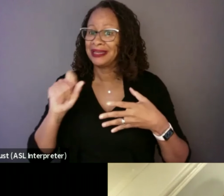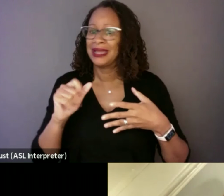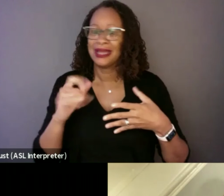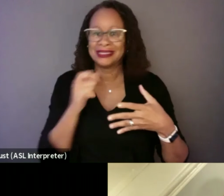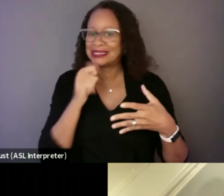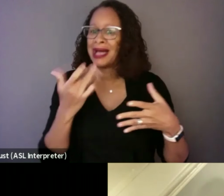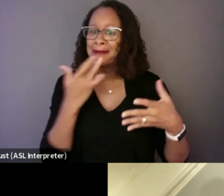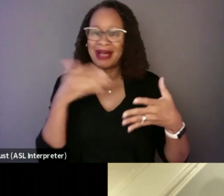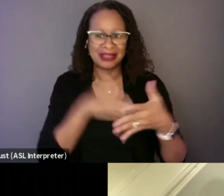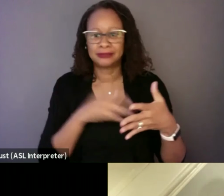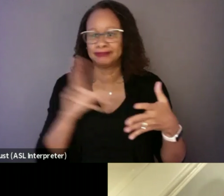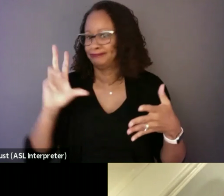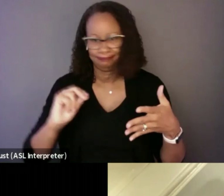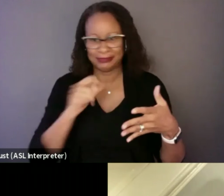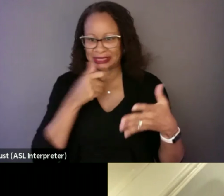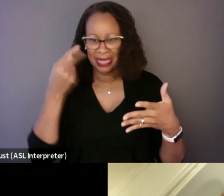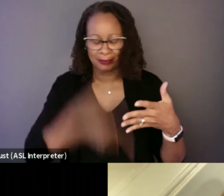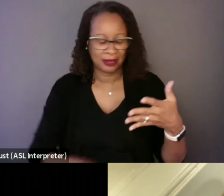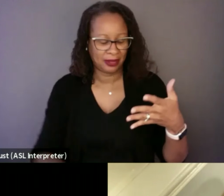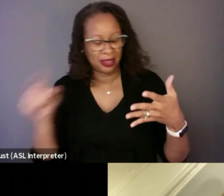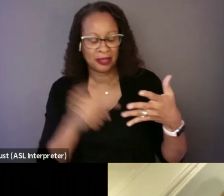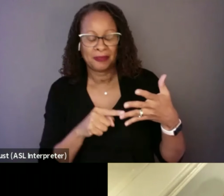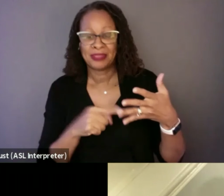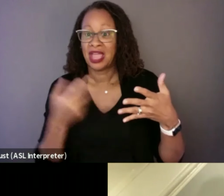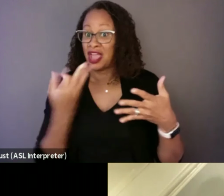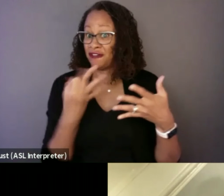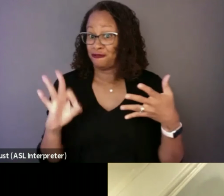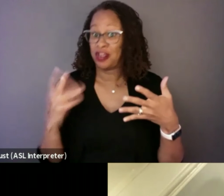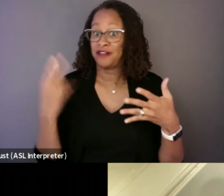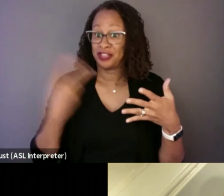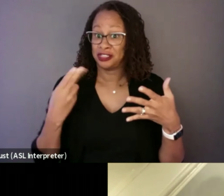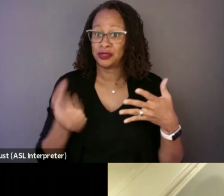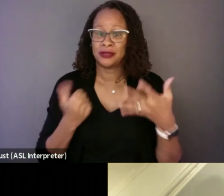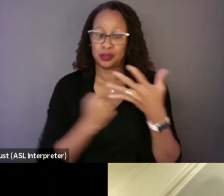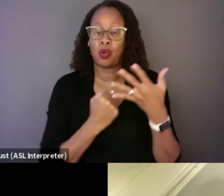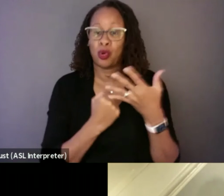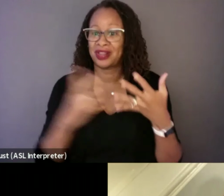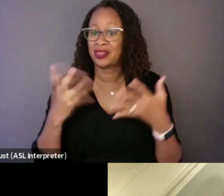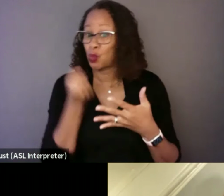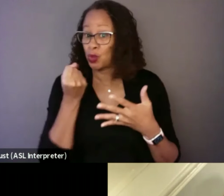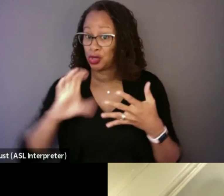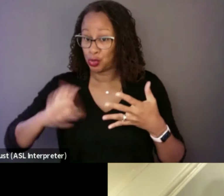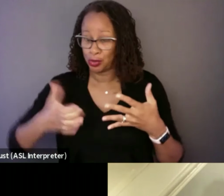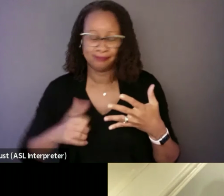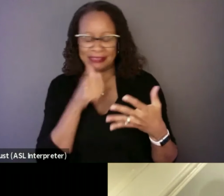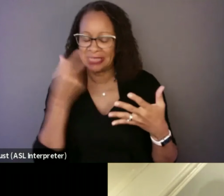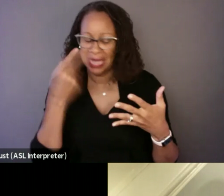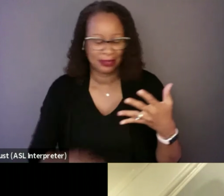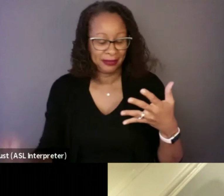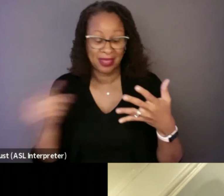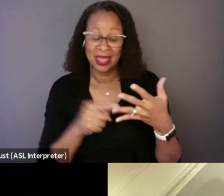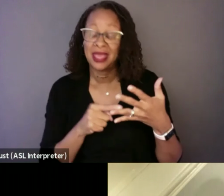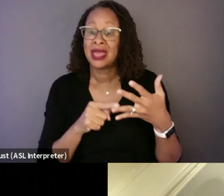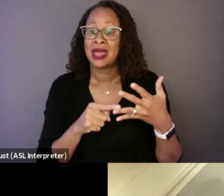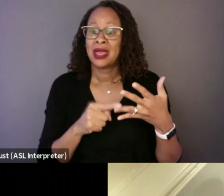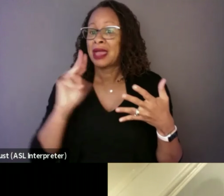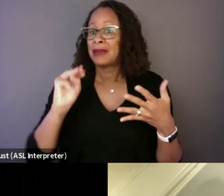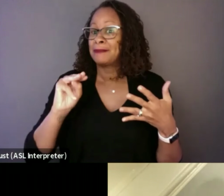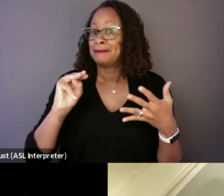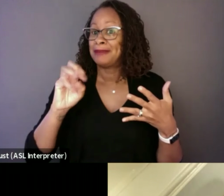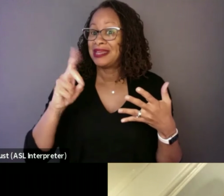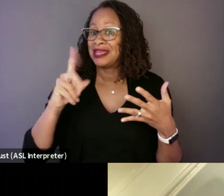now and free of the history of supporting the ruling party. That did not happen. One was a media